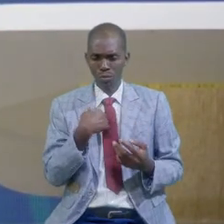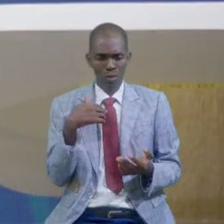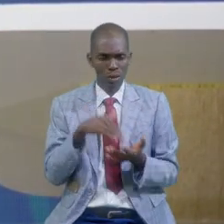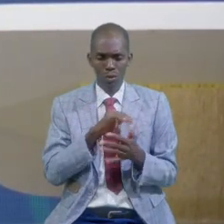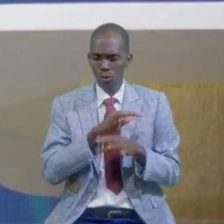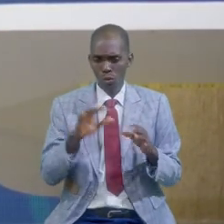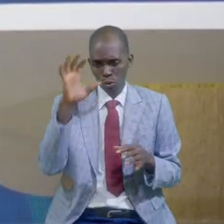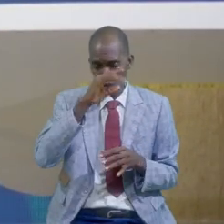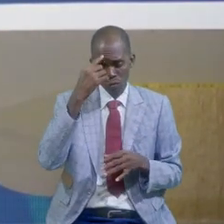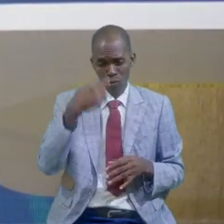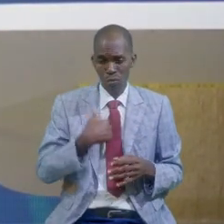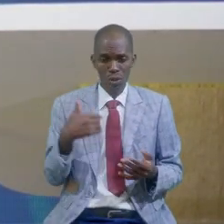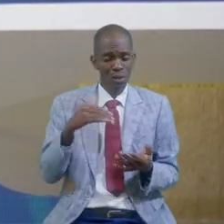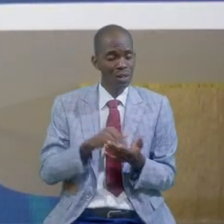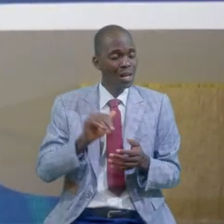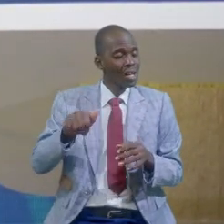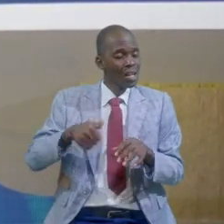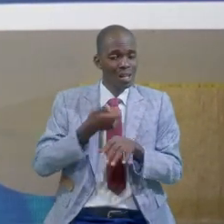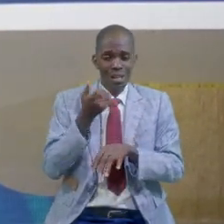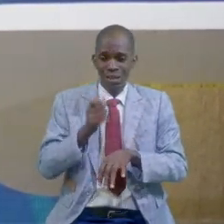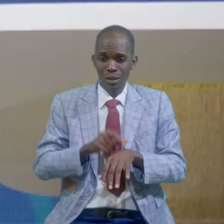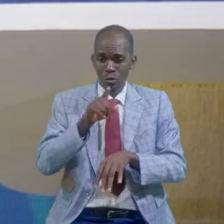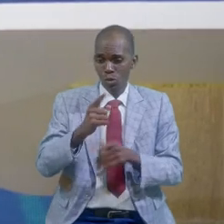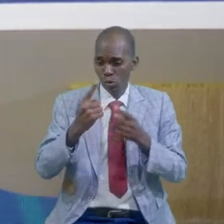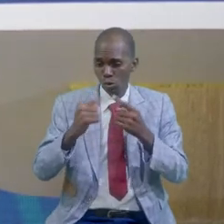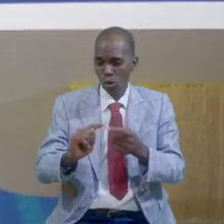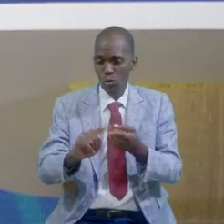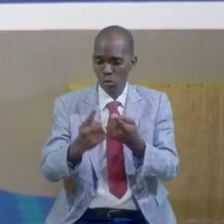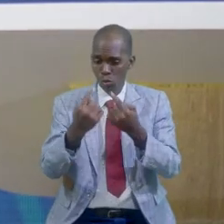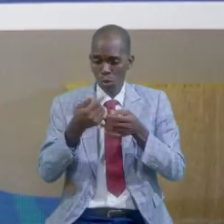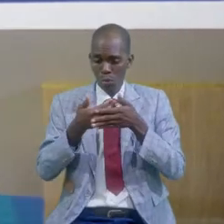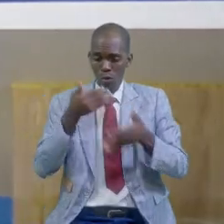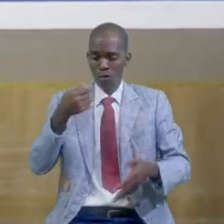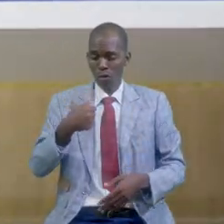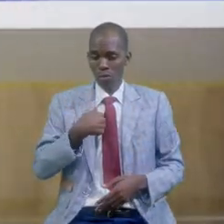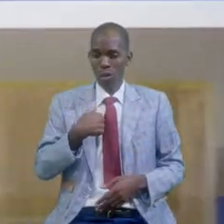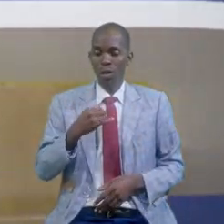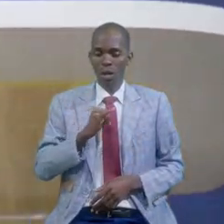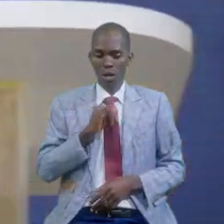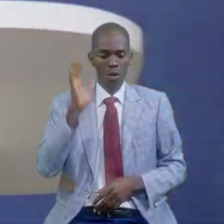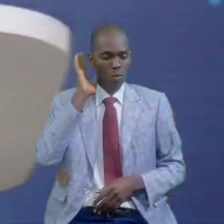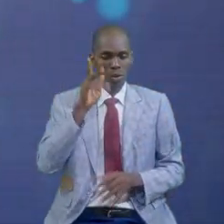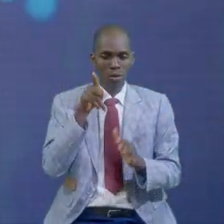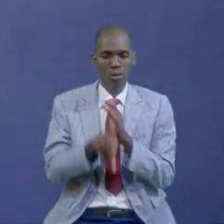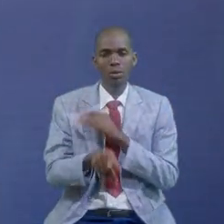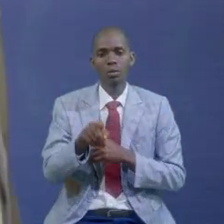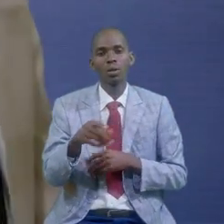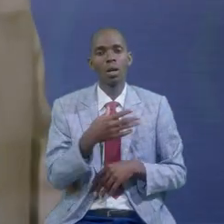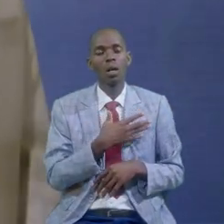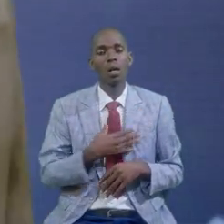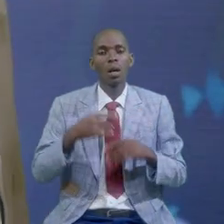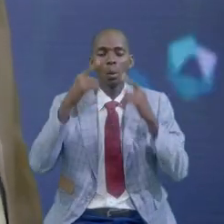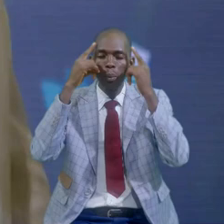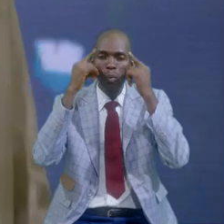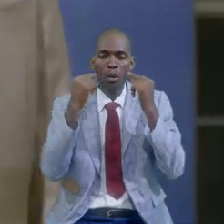The next time, if you dare eat, I will kill you. And Moses said, not to